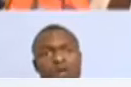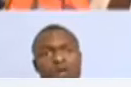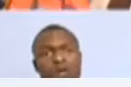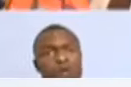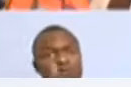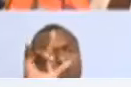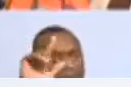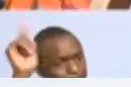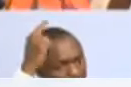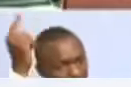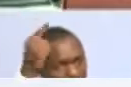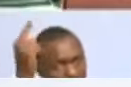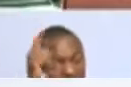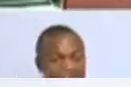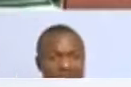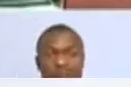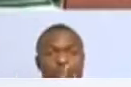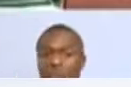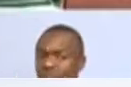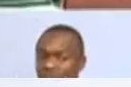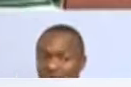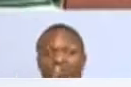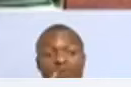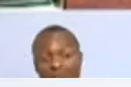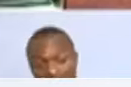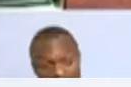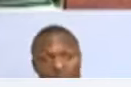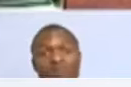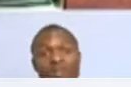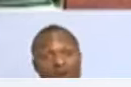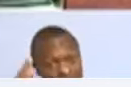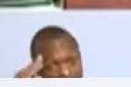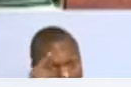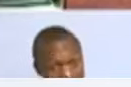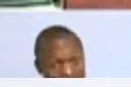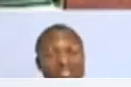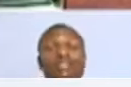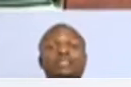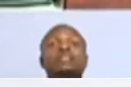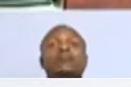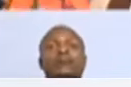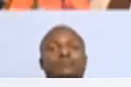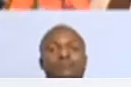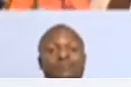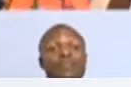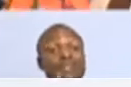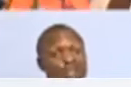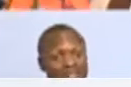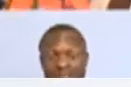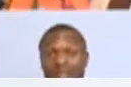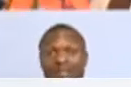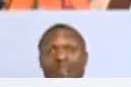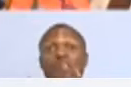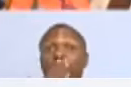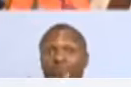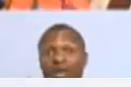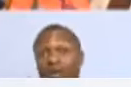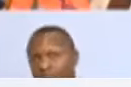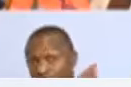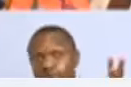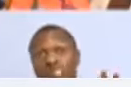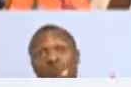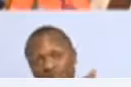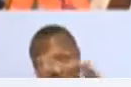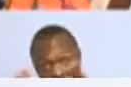relocate them now, because we know what is coming. We know what is coming. That is the value of weather forecasting and the